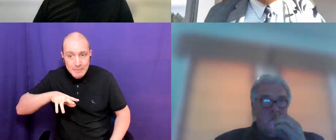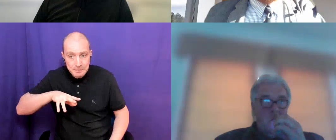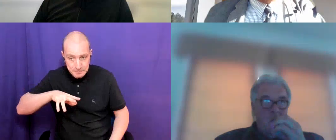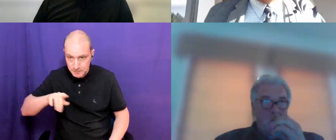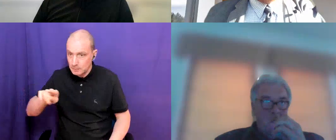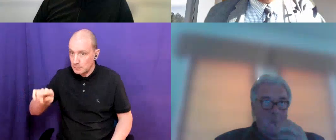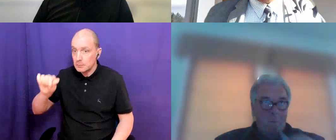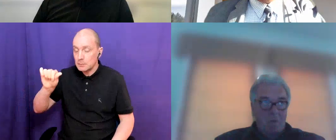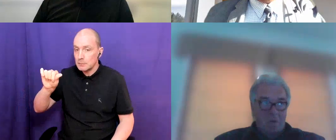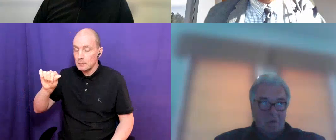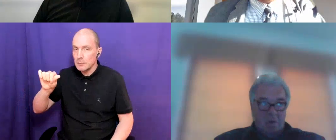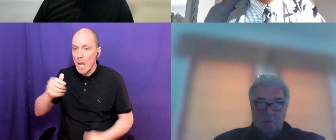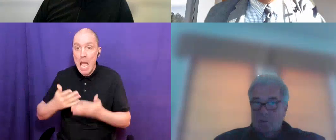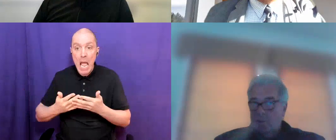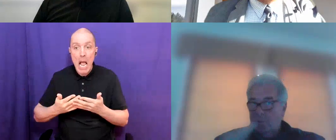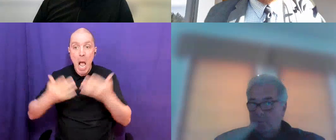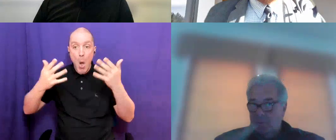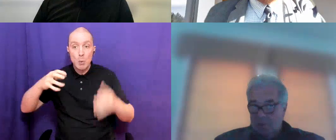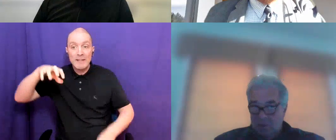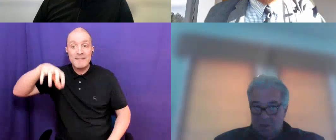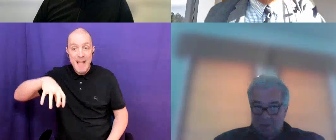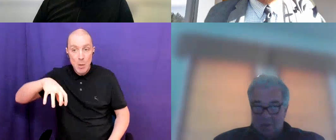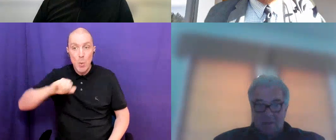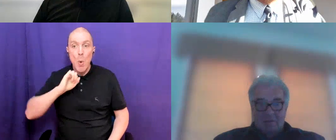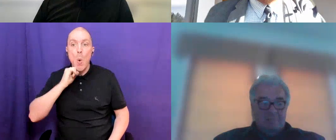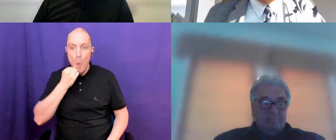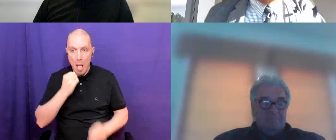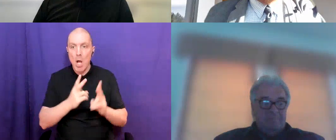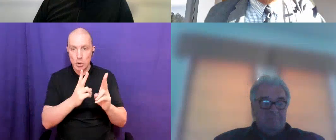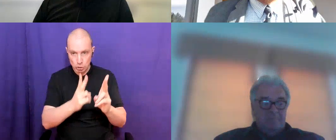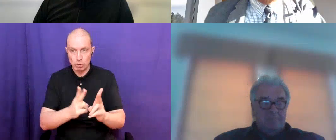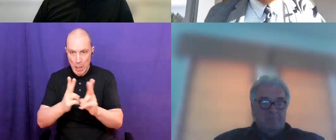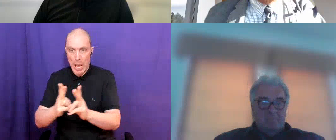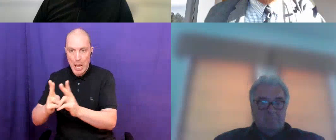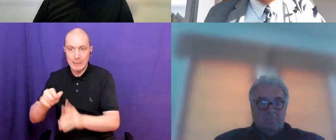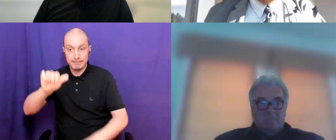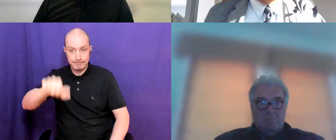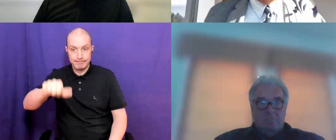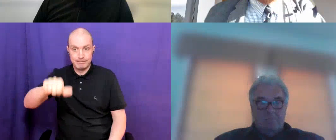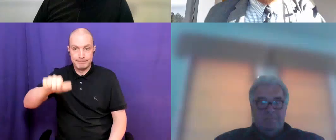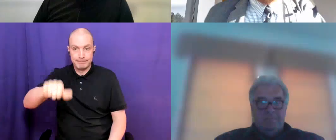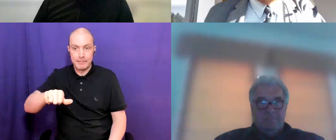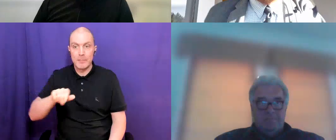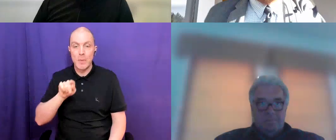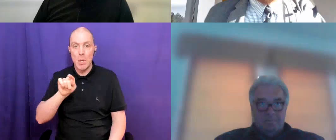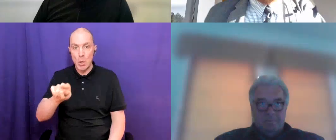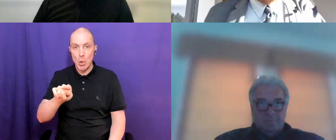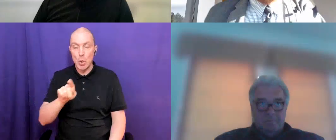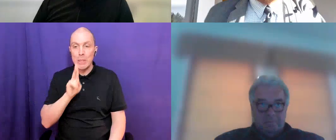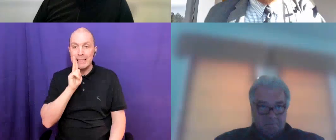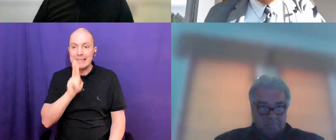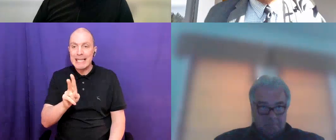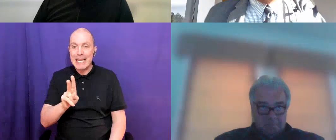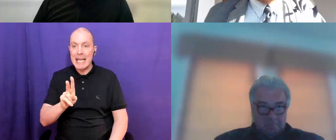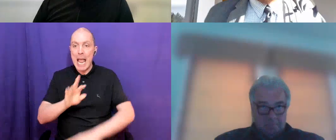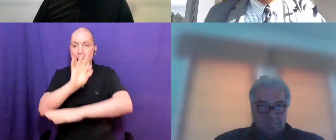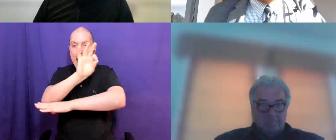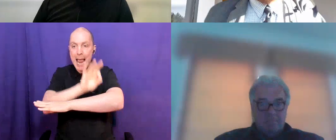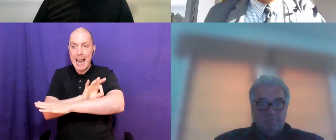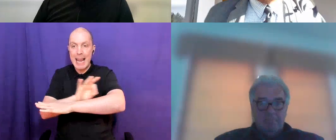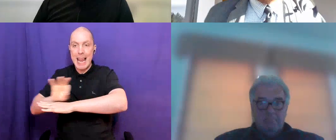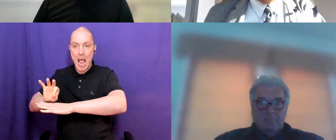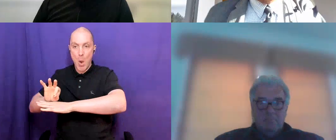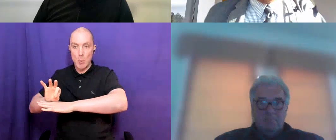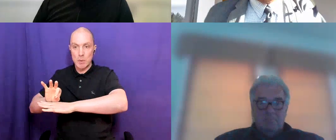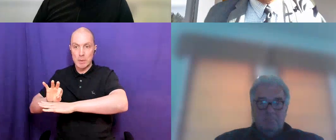in the count venue should people require a seat, Robert. The flow, as you'll see from the layout plan in